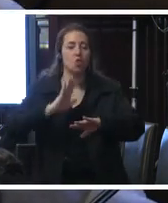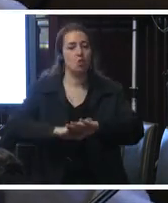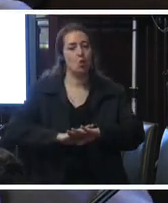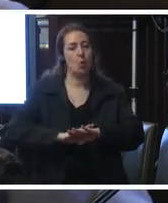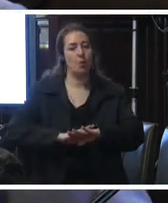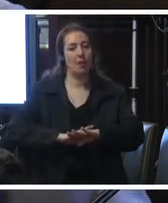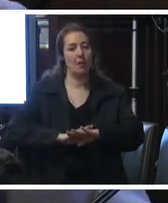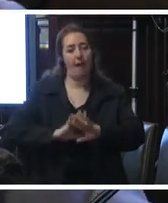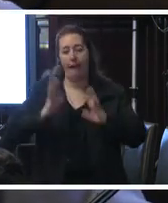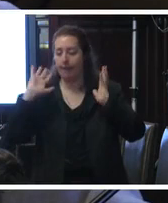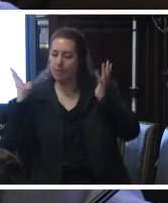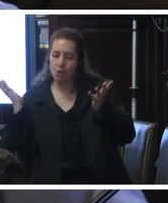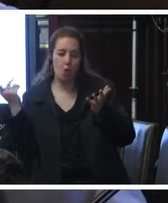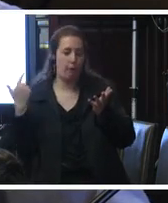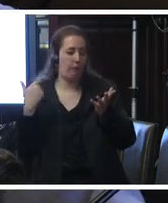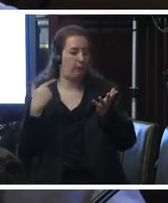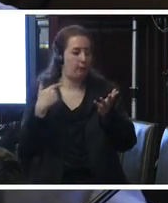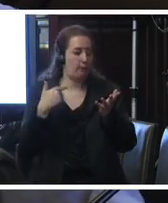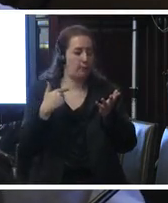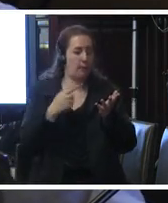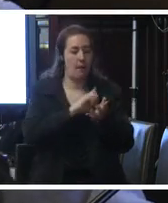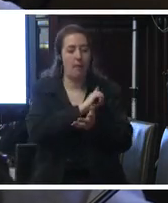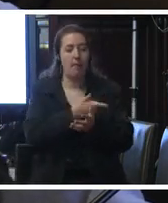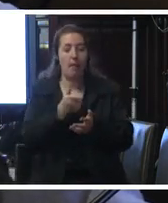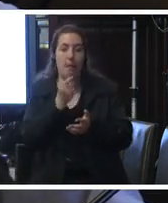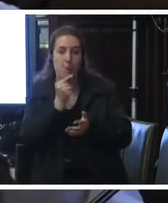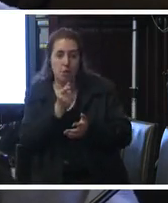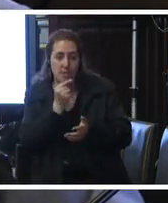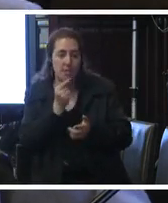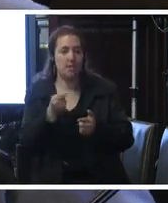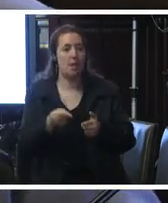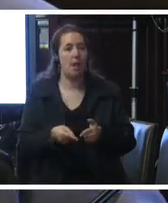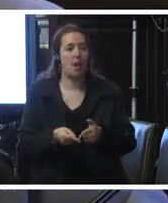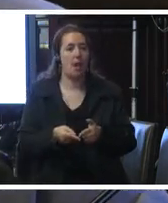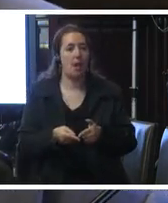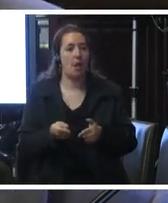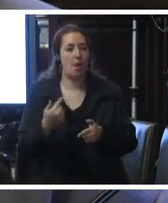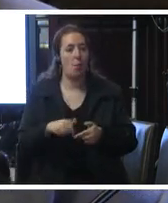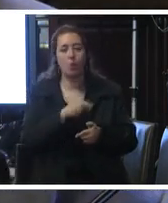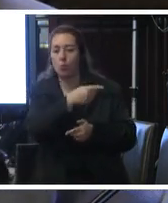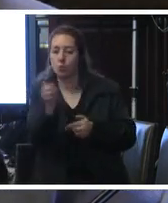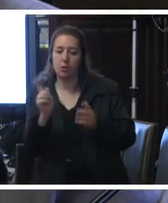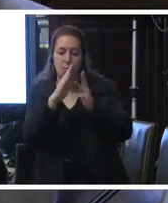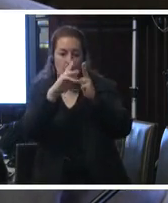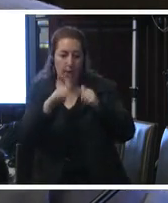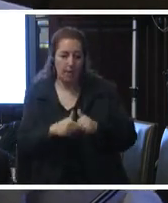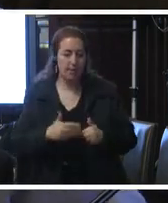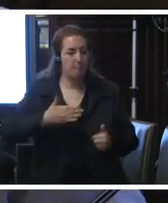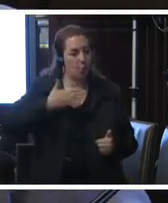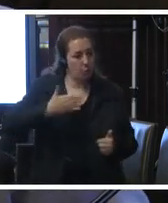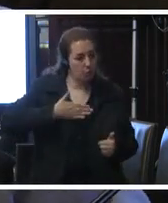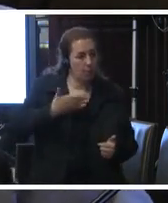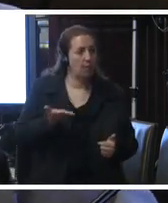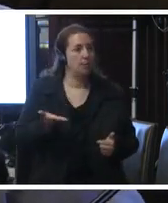forces when you stage protests and that they